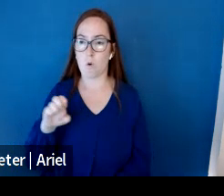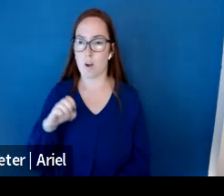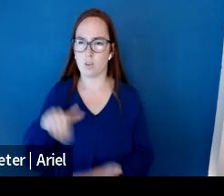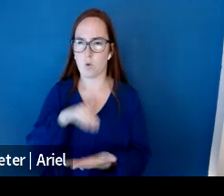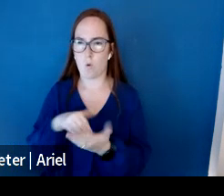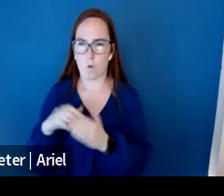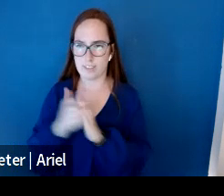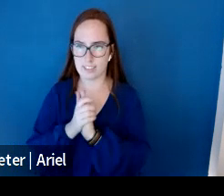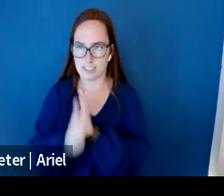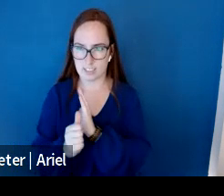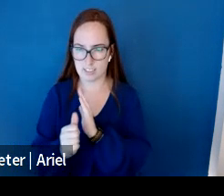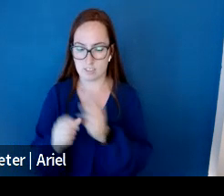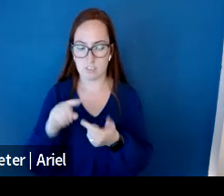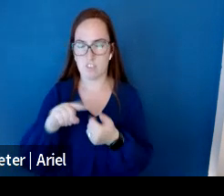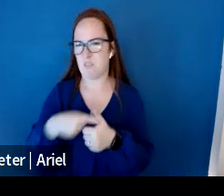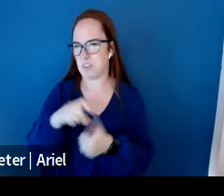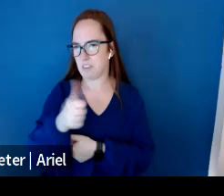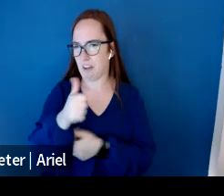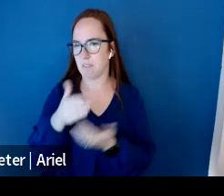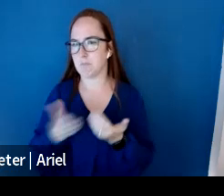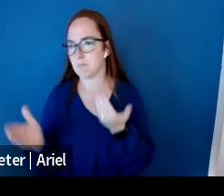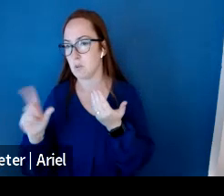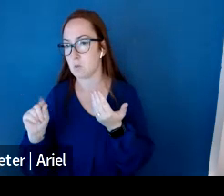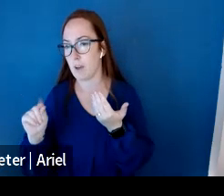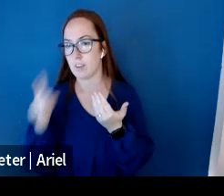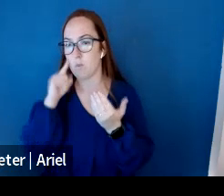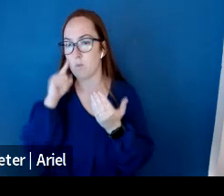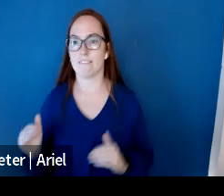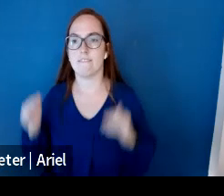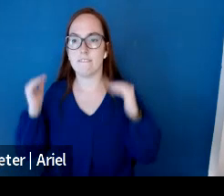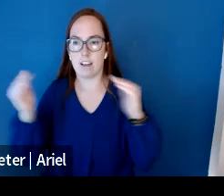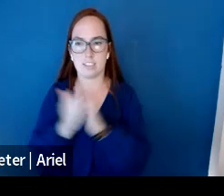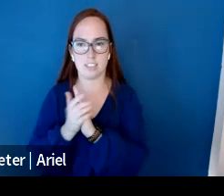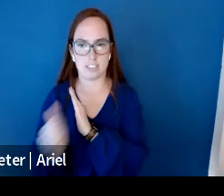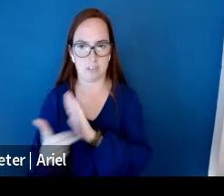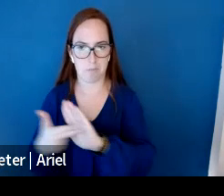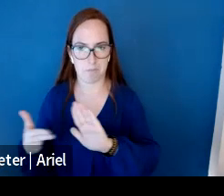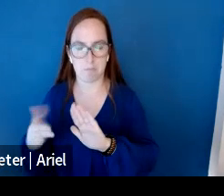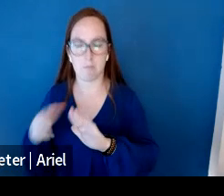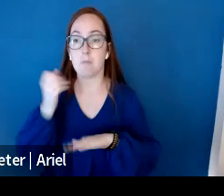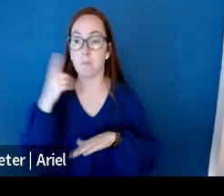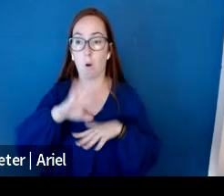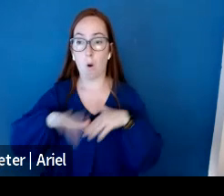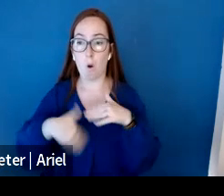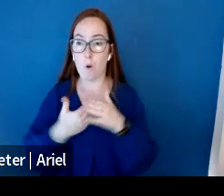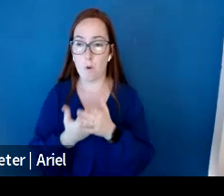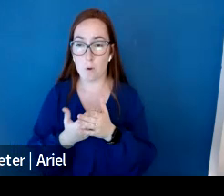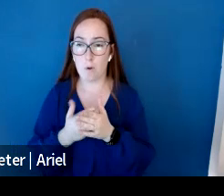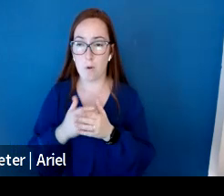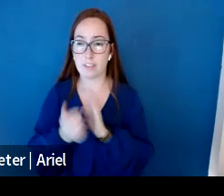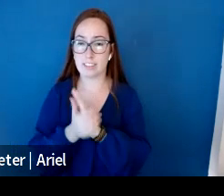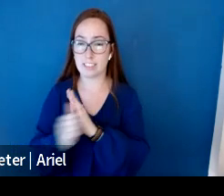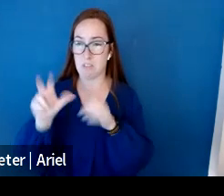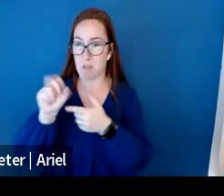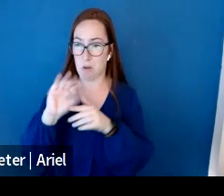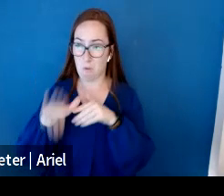And then the 20 other units are considered advanced skills. And all of these skills, like I mentioned, are aligned